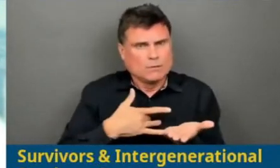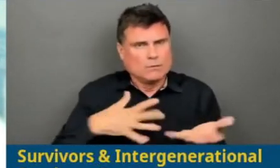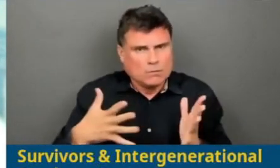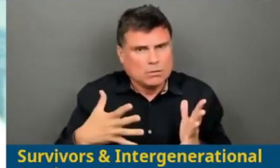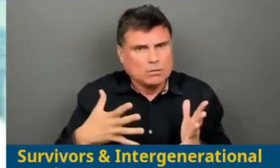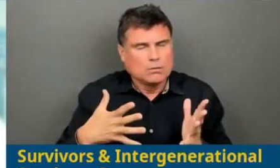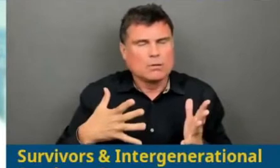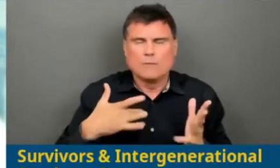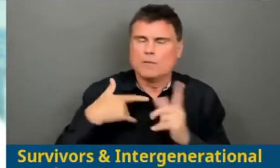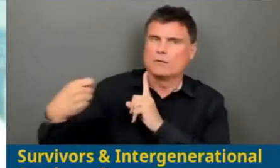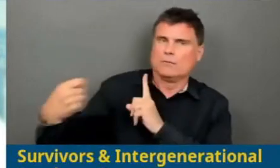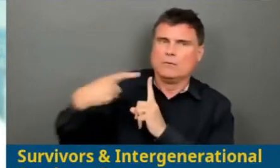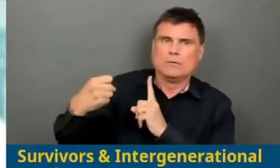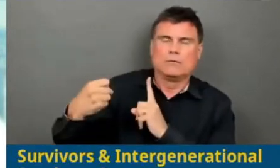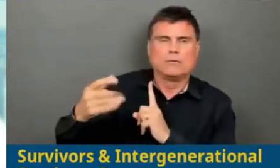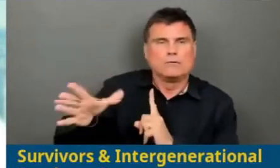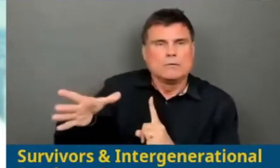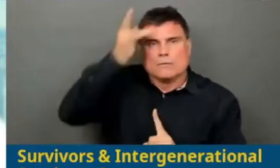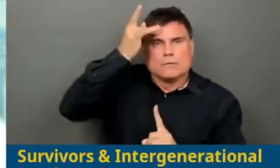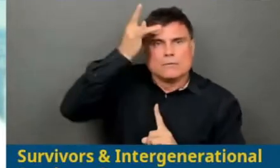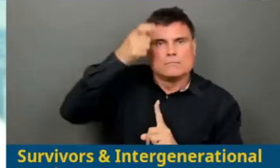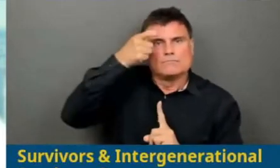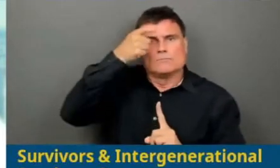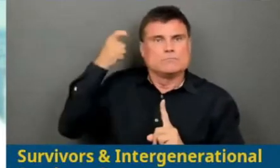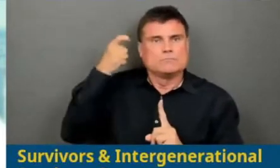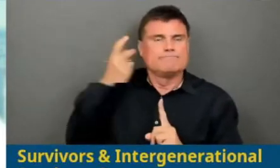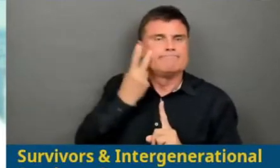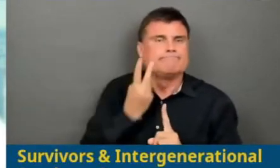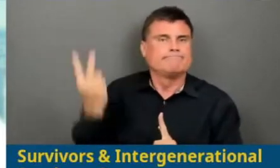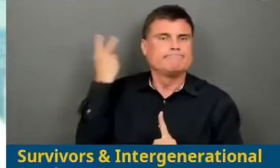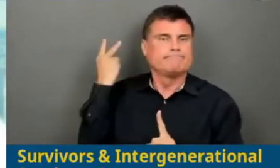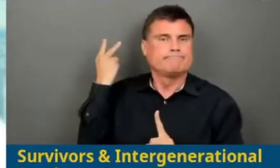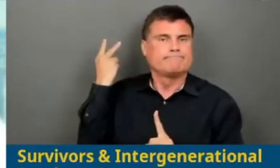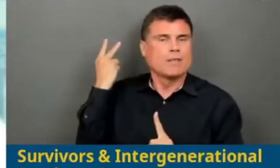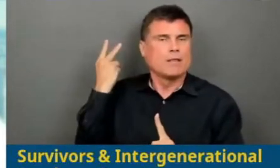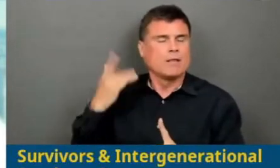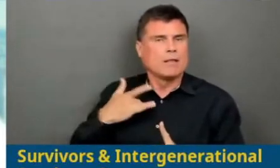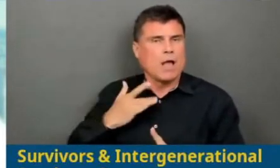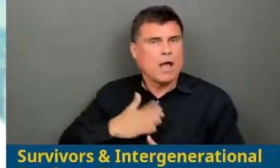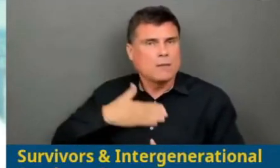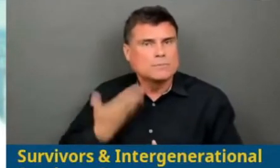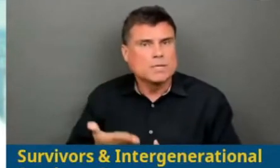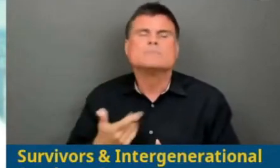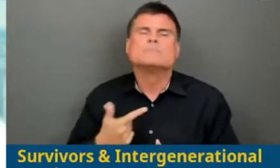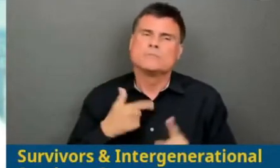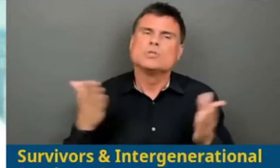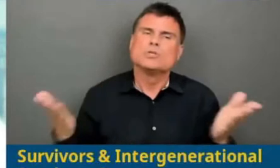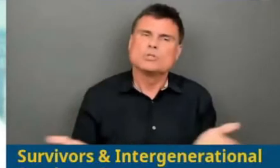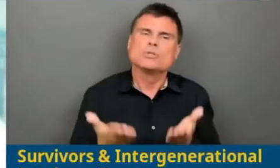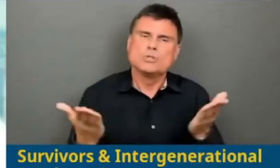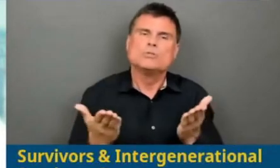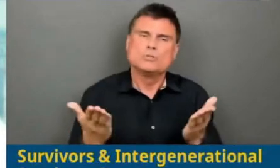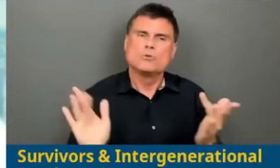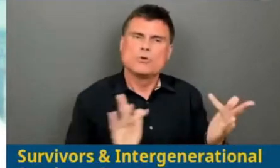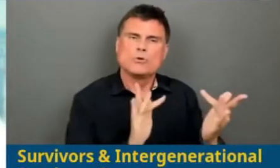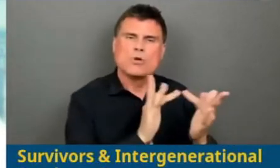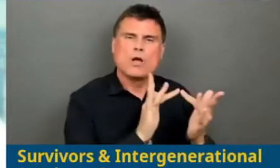difficult memories or causes distress, I really encourage you to reach out to the Residential School Crisis Line